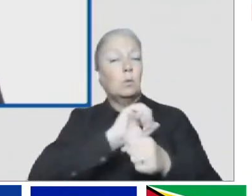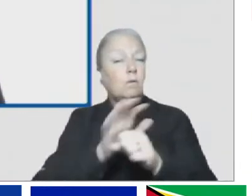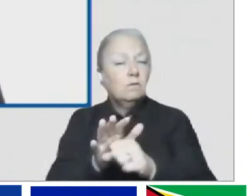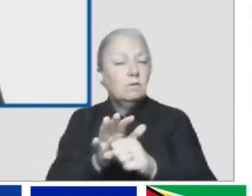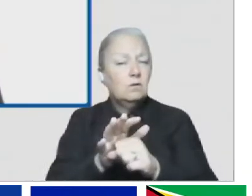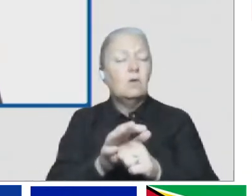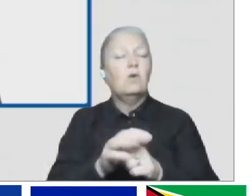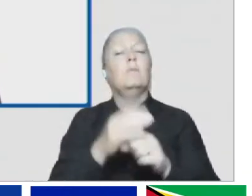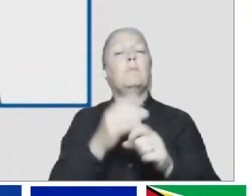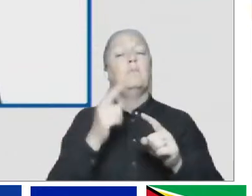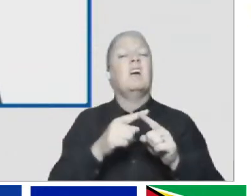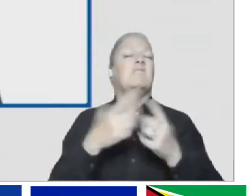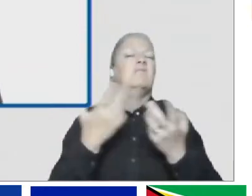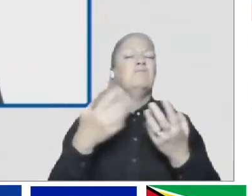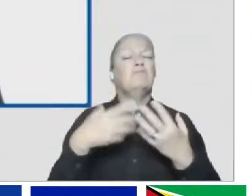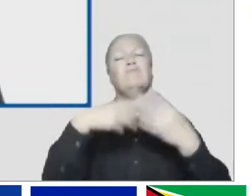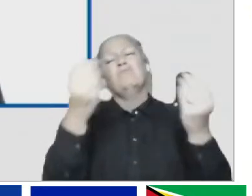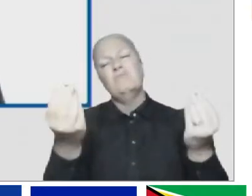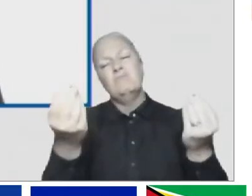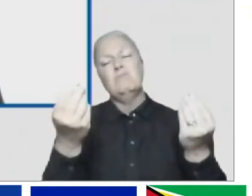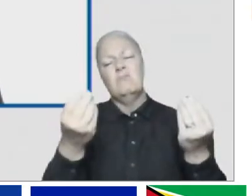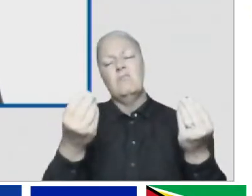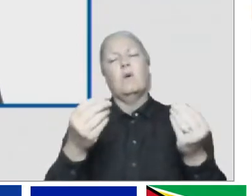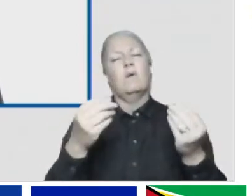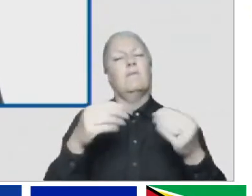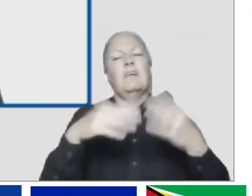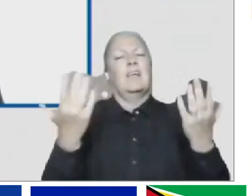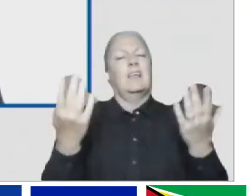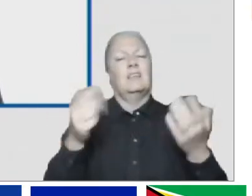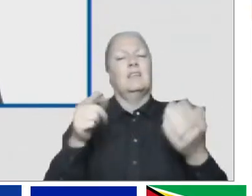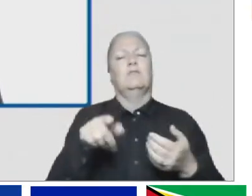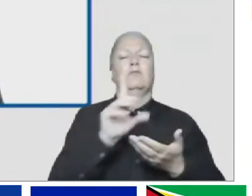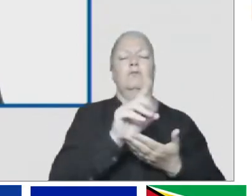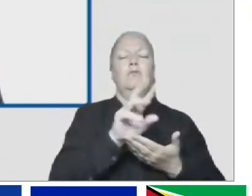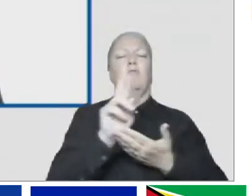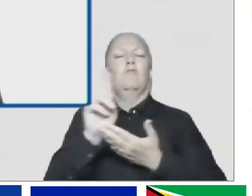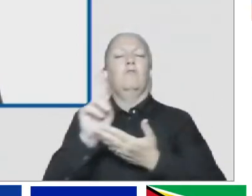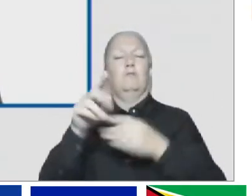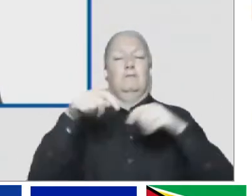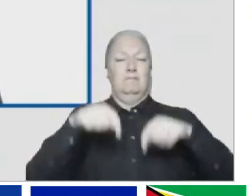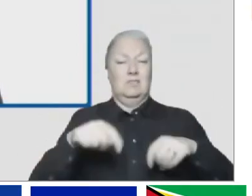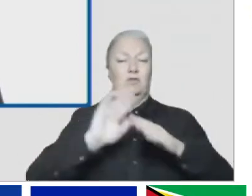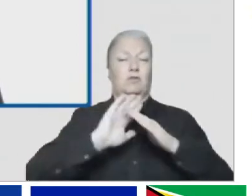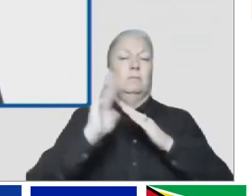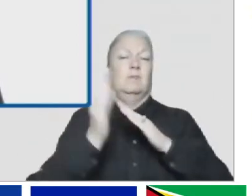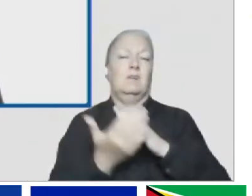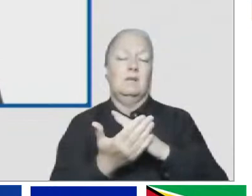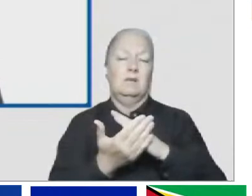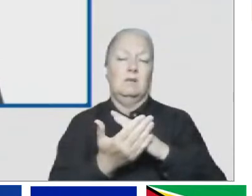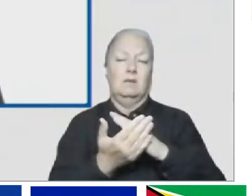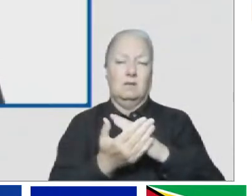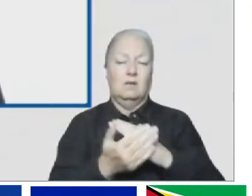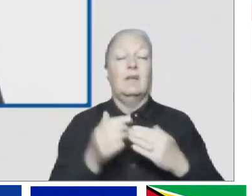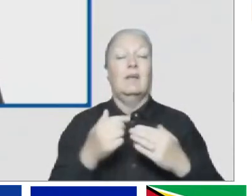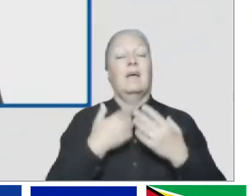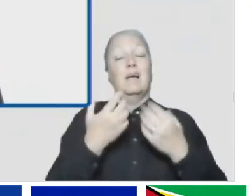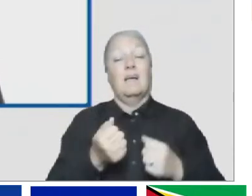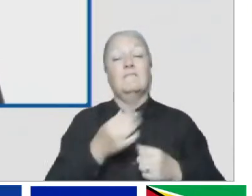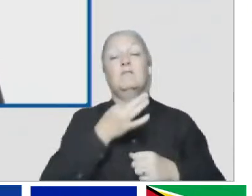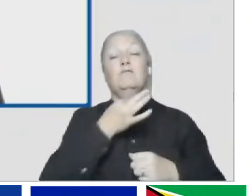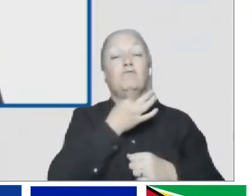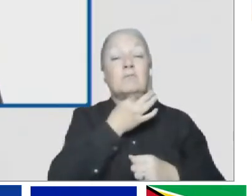of disaster management in Jamaica. We've been including risk management and information systems more